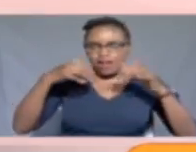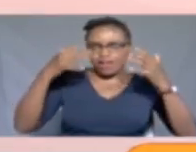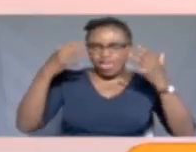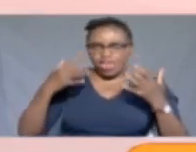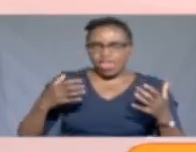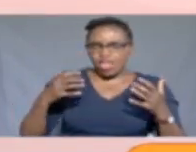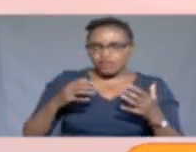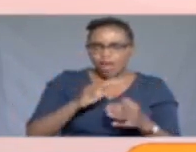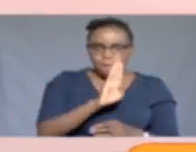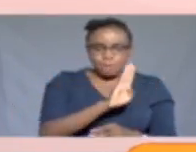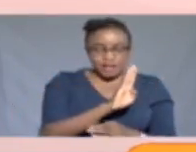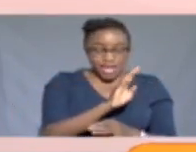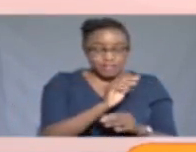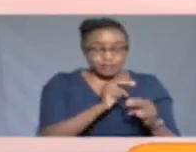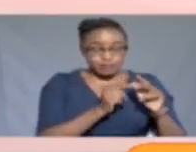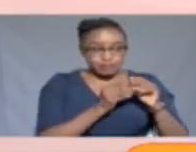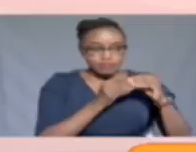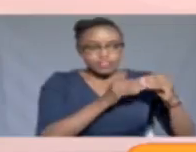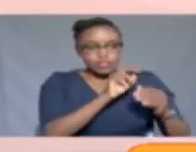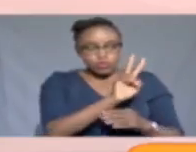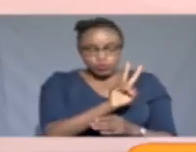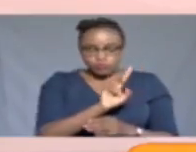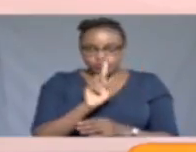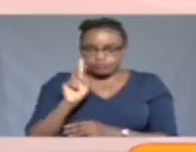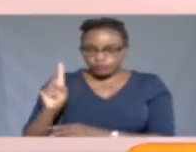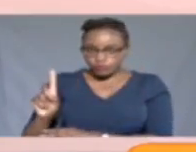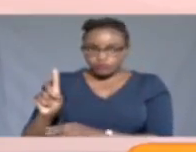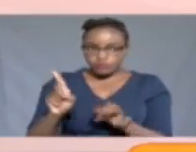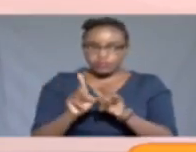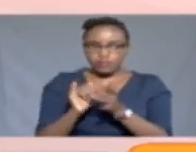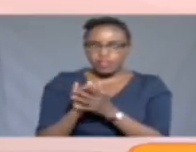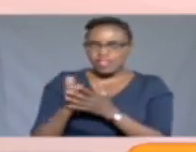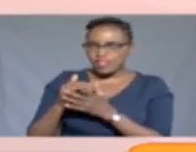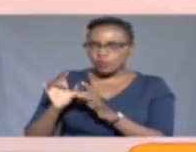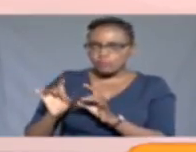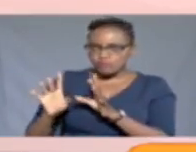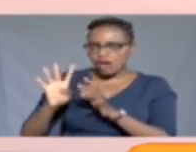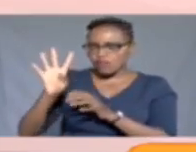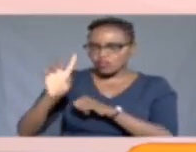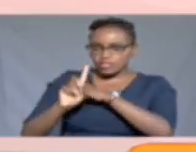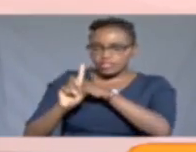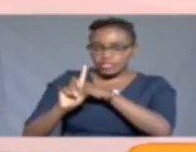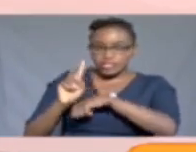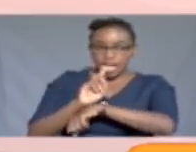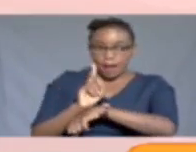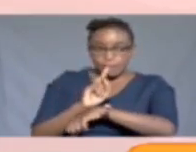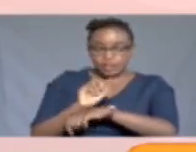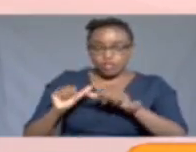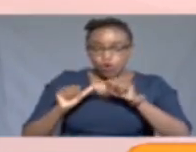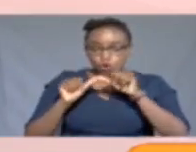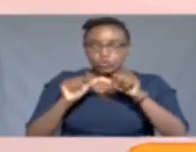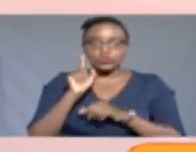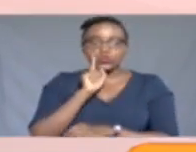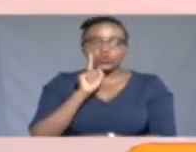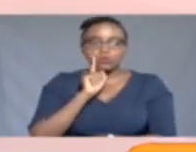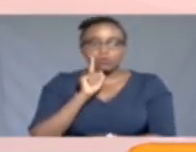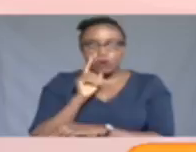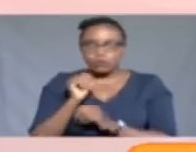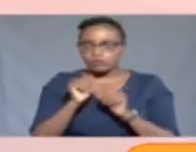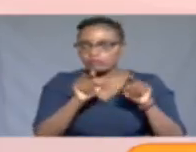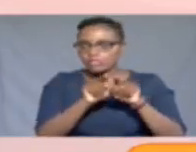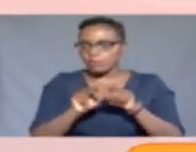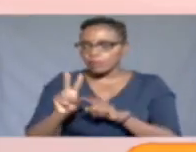with Bandari leading 2-1 at Kasarani. The match was abandoned in the 46th minute and will continue tomorrow with